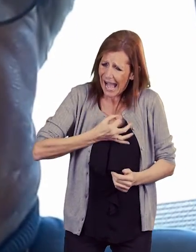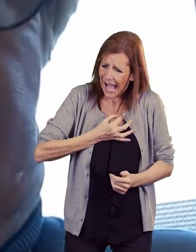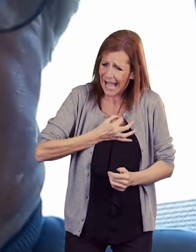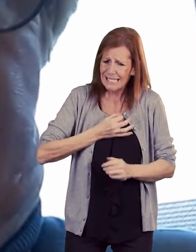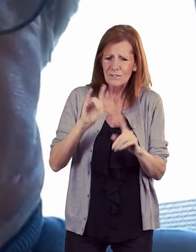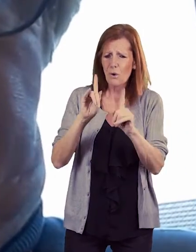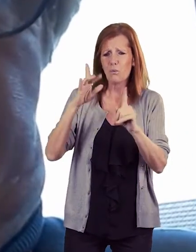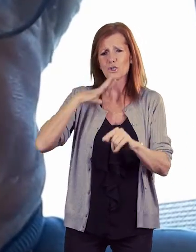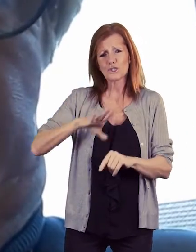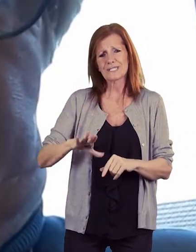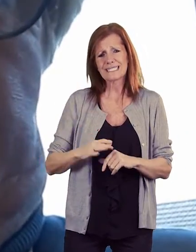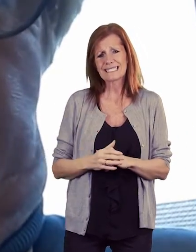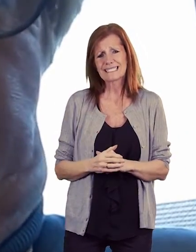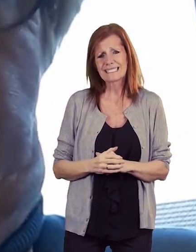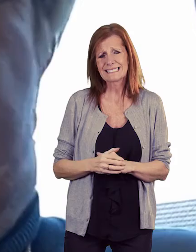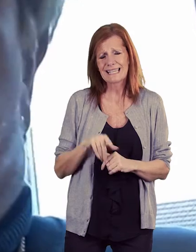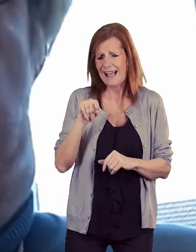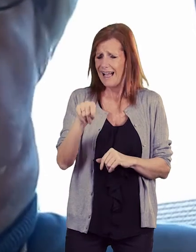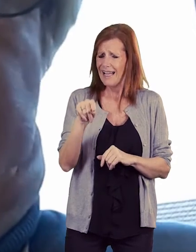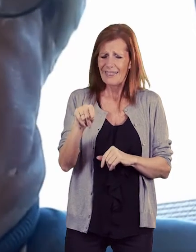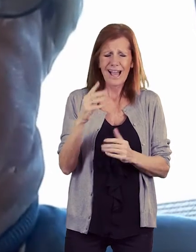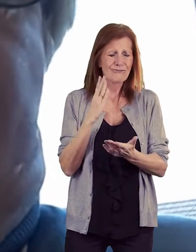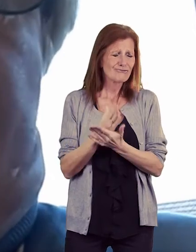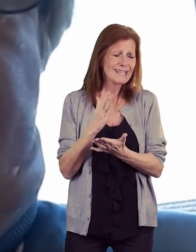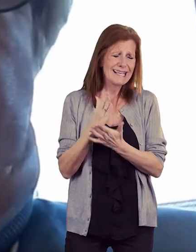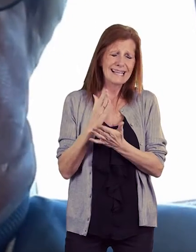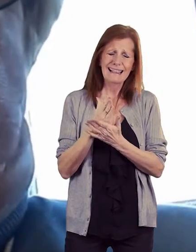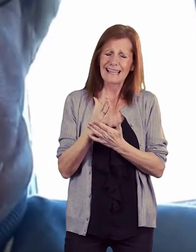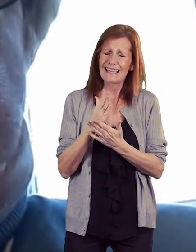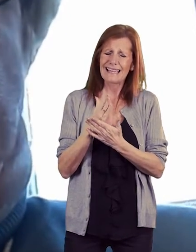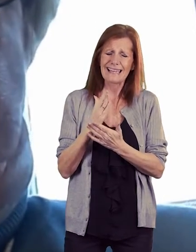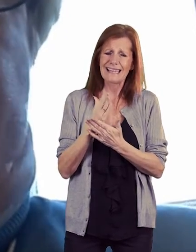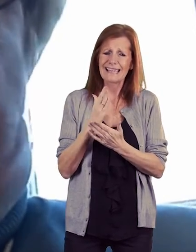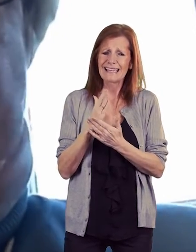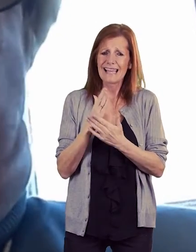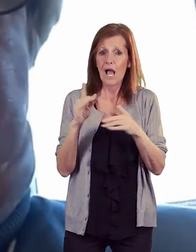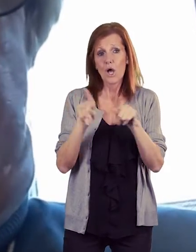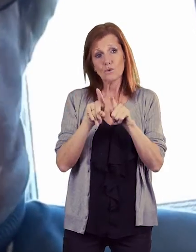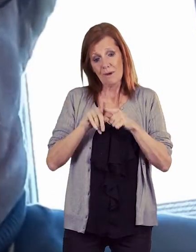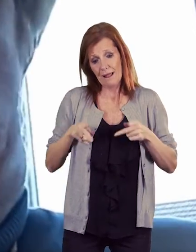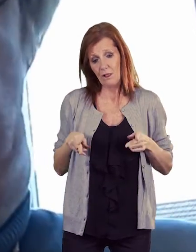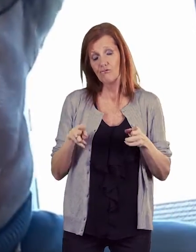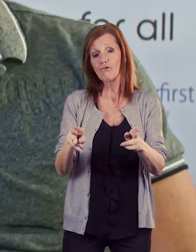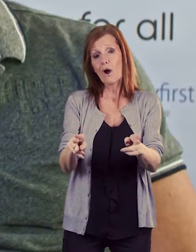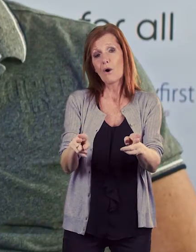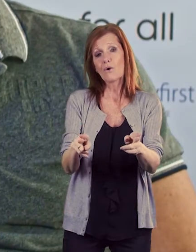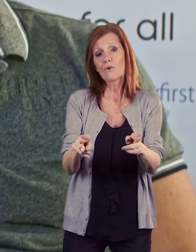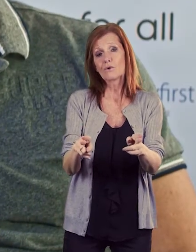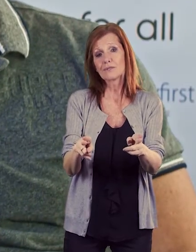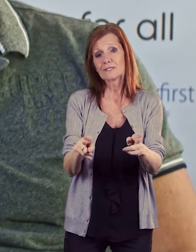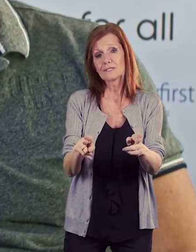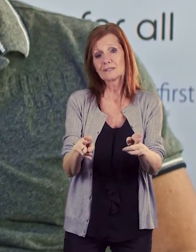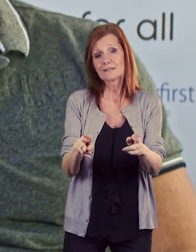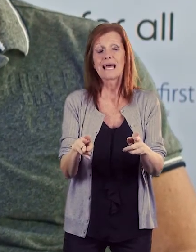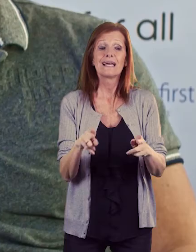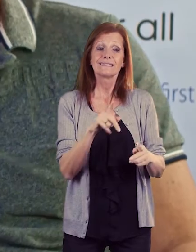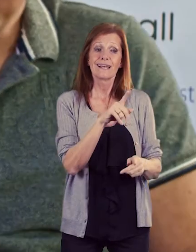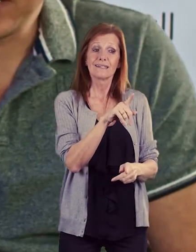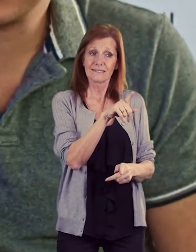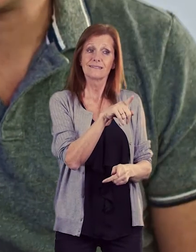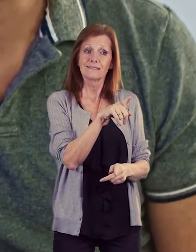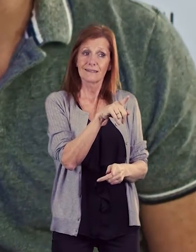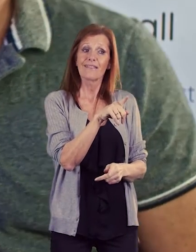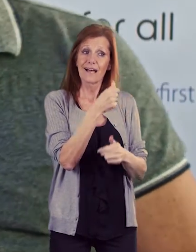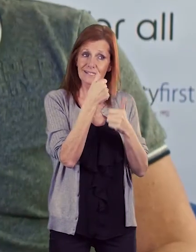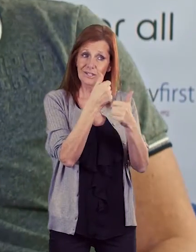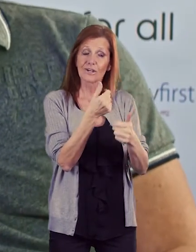is needed. I suppose that is a cracking top tip. And the highways as well. Yeah, no, that is a